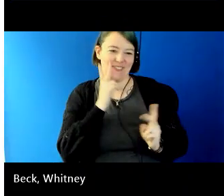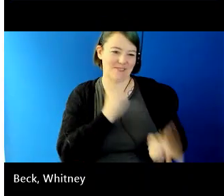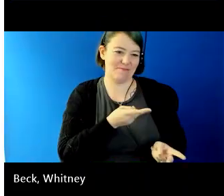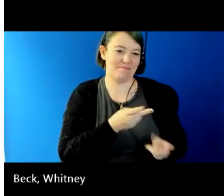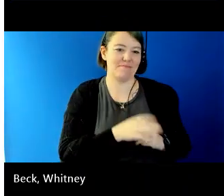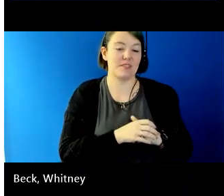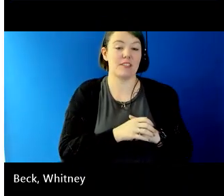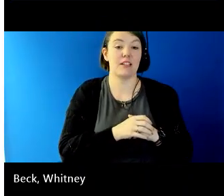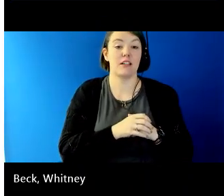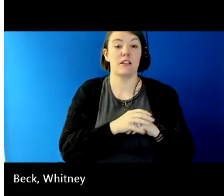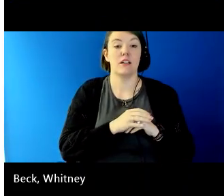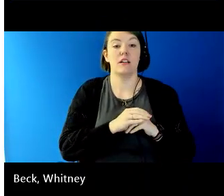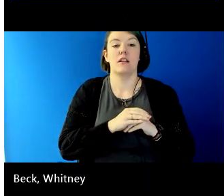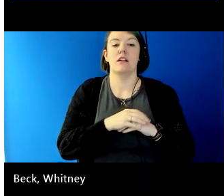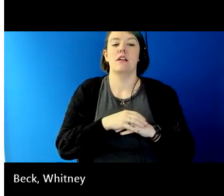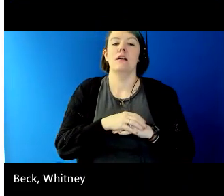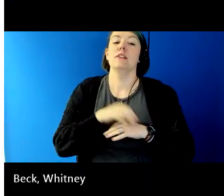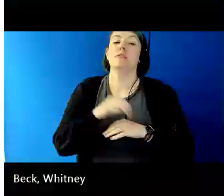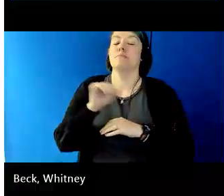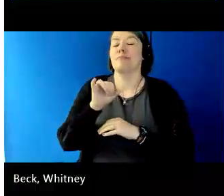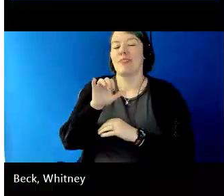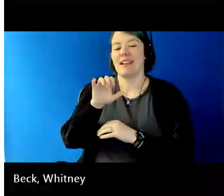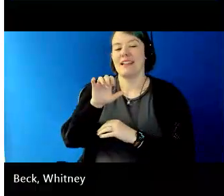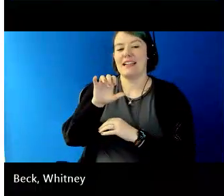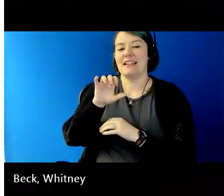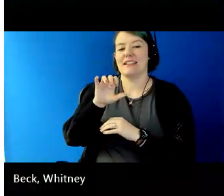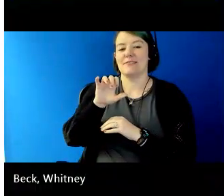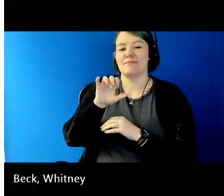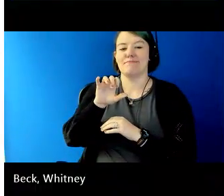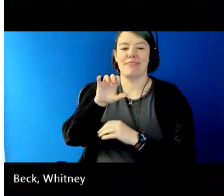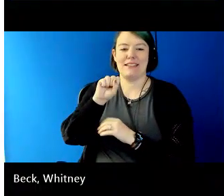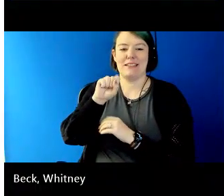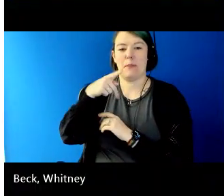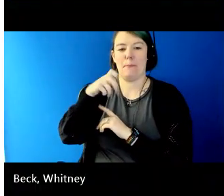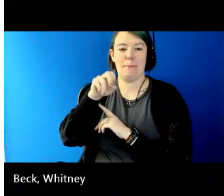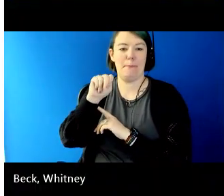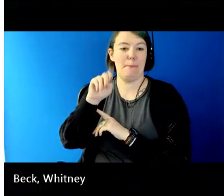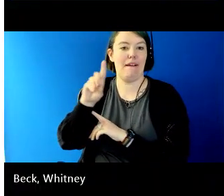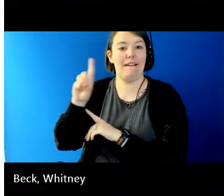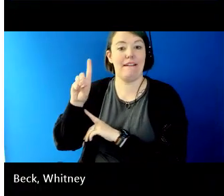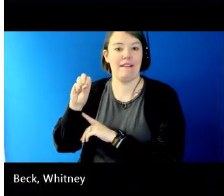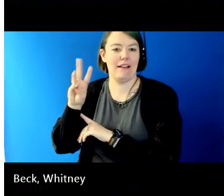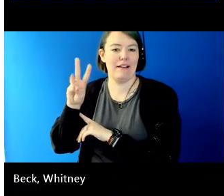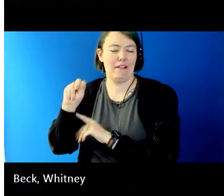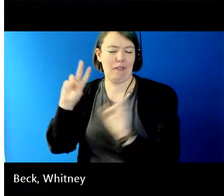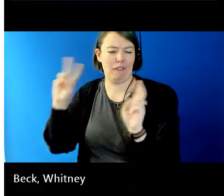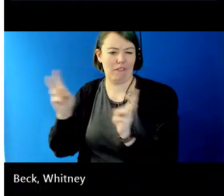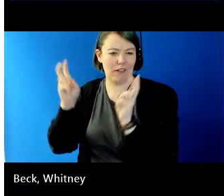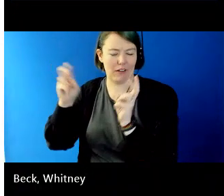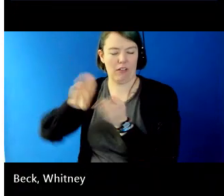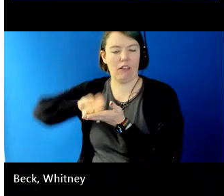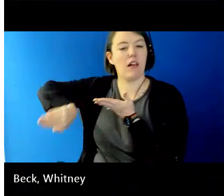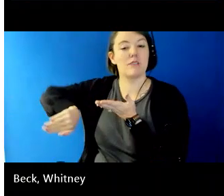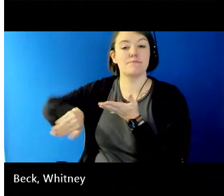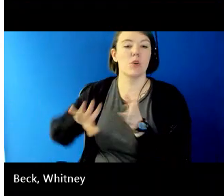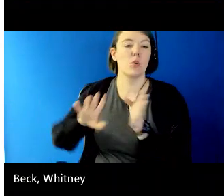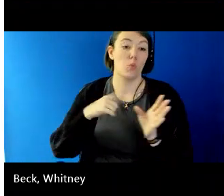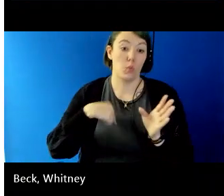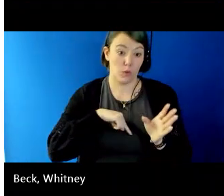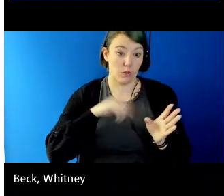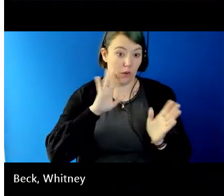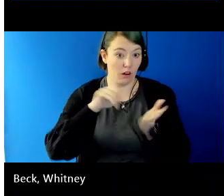on benefits like Medicaid and supplemental security income, SSI or SSDI. I'm sure OOD could agree that